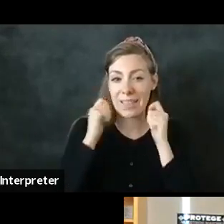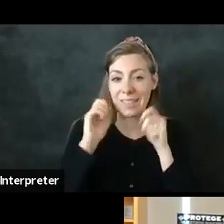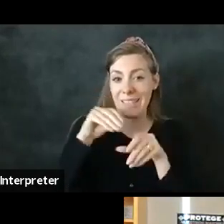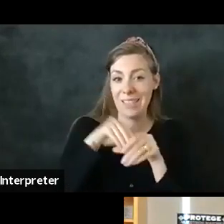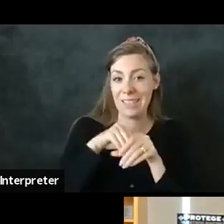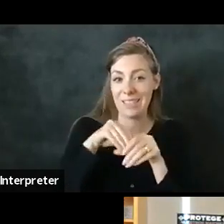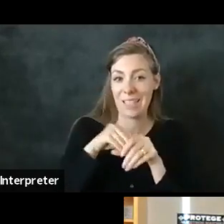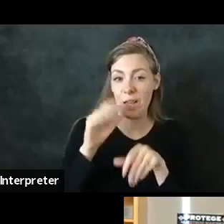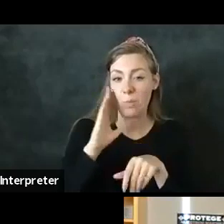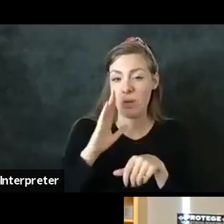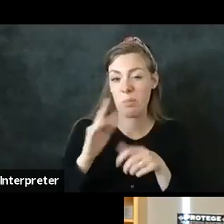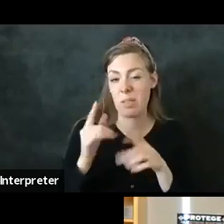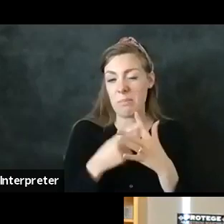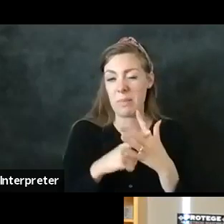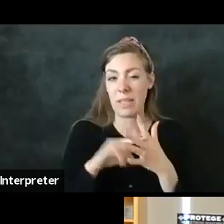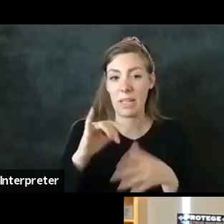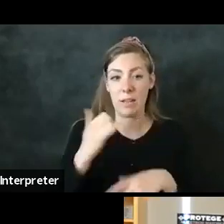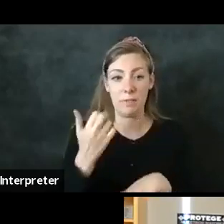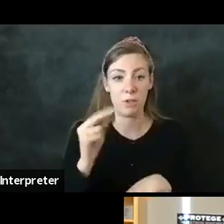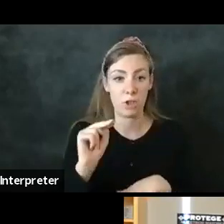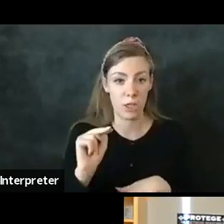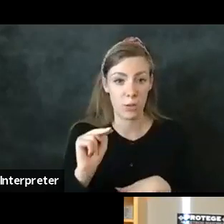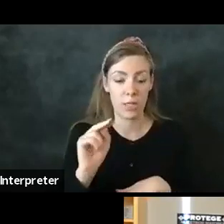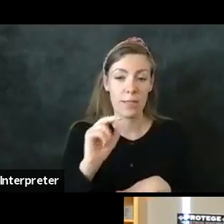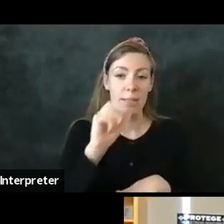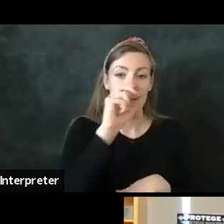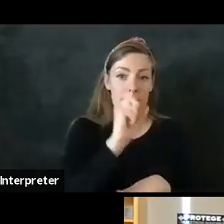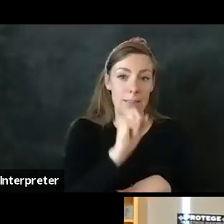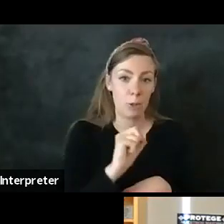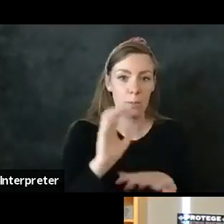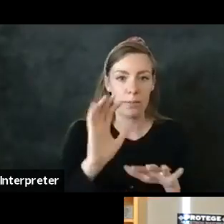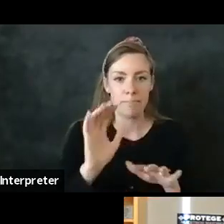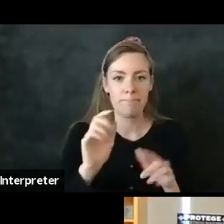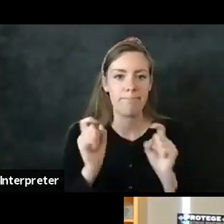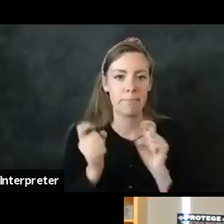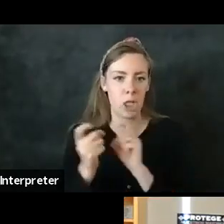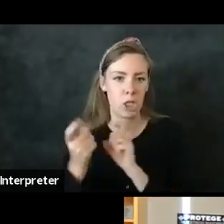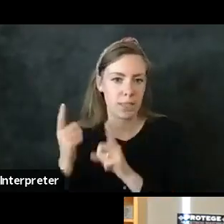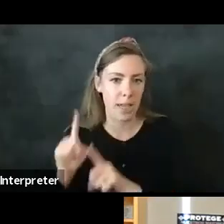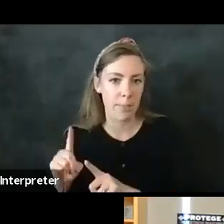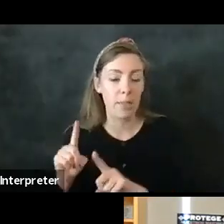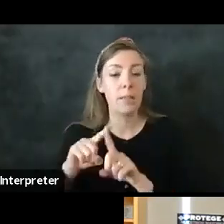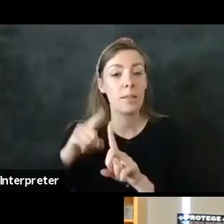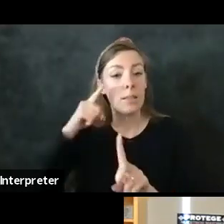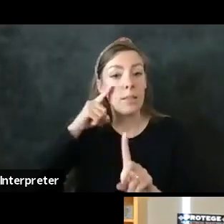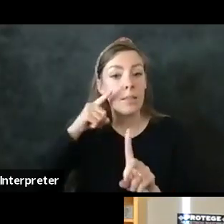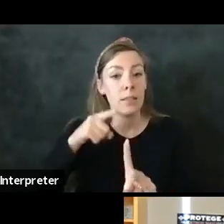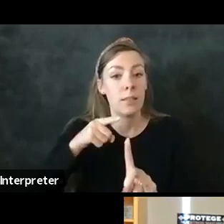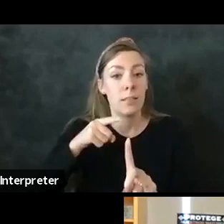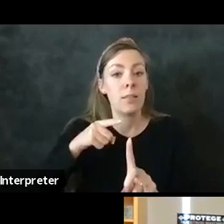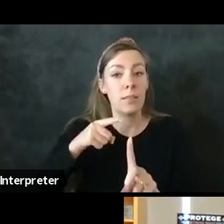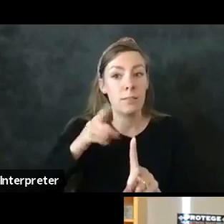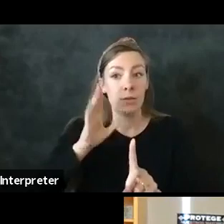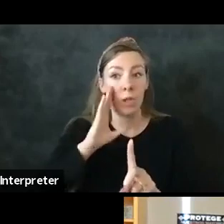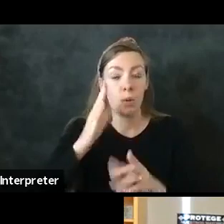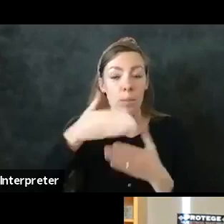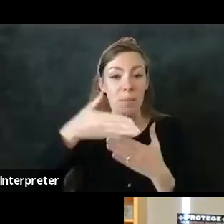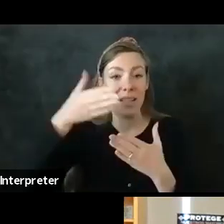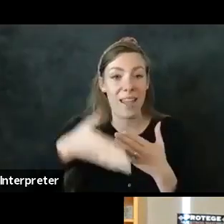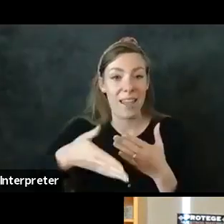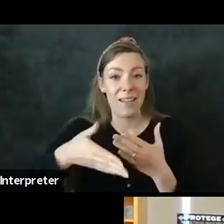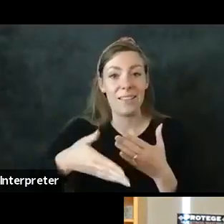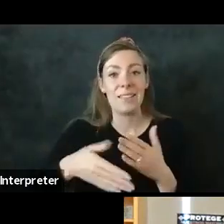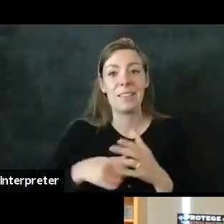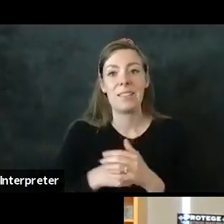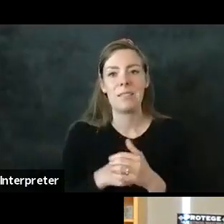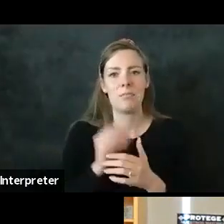is early January. That is as soon as any change would happen. But the point is that there is an end in sight and some tangible